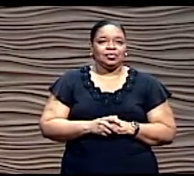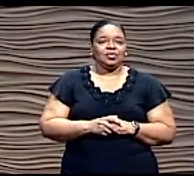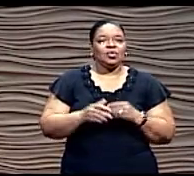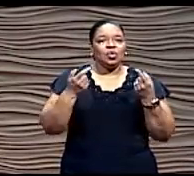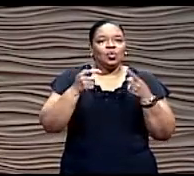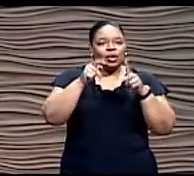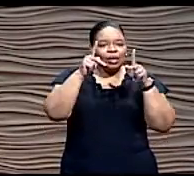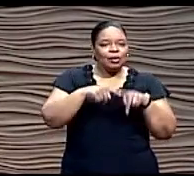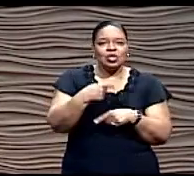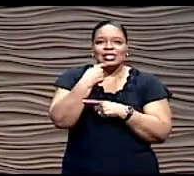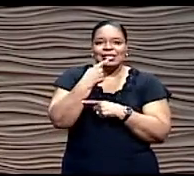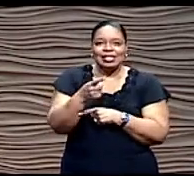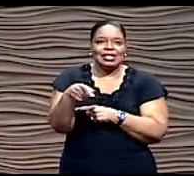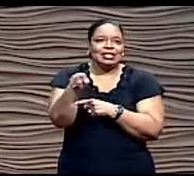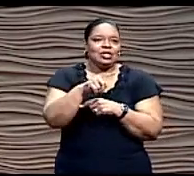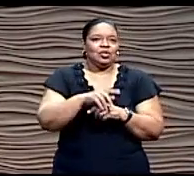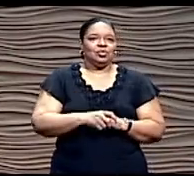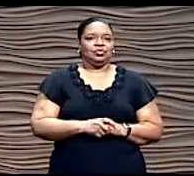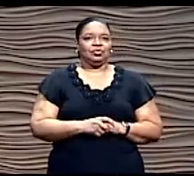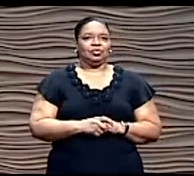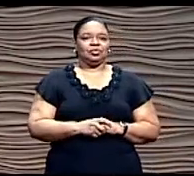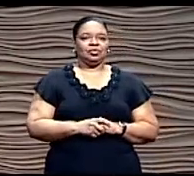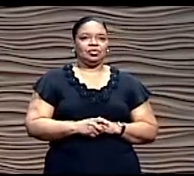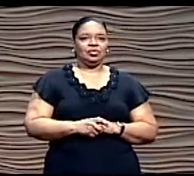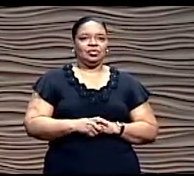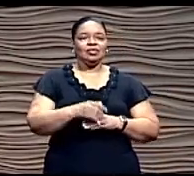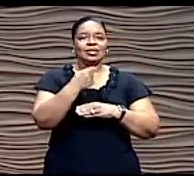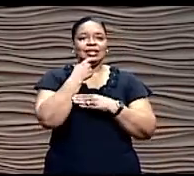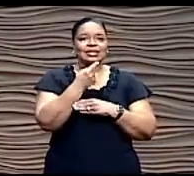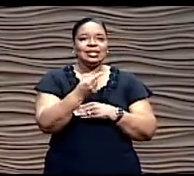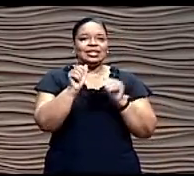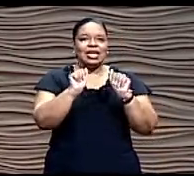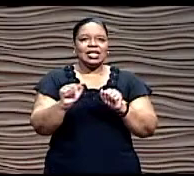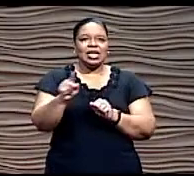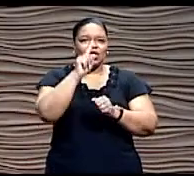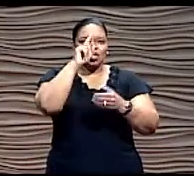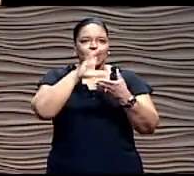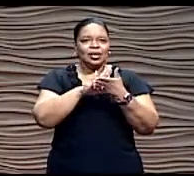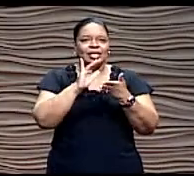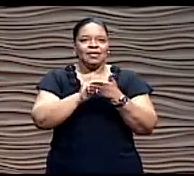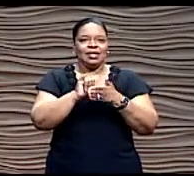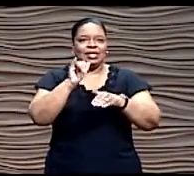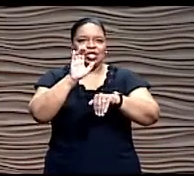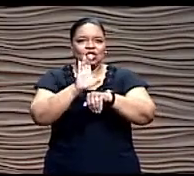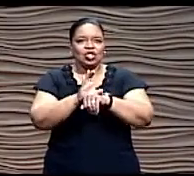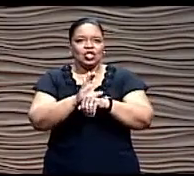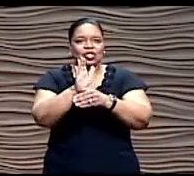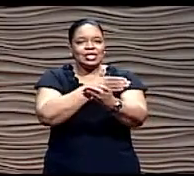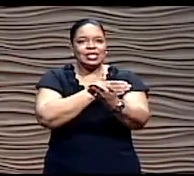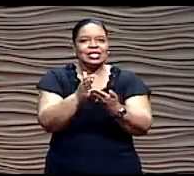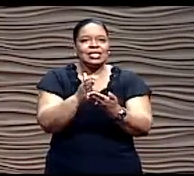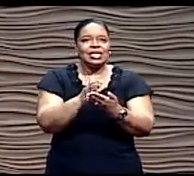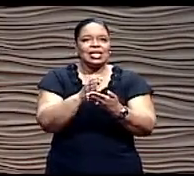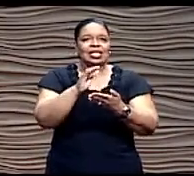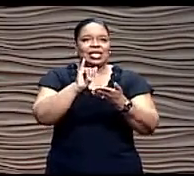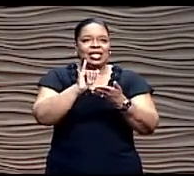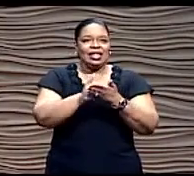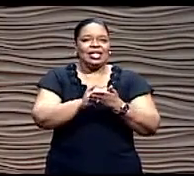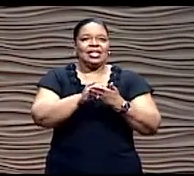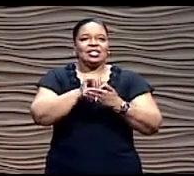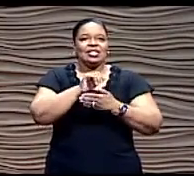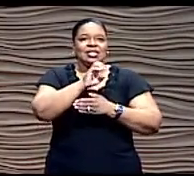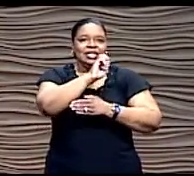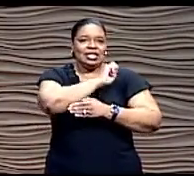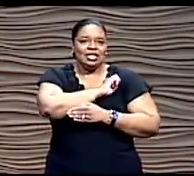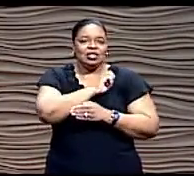somebody says to you and says, can you believe that that church is singing, Ezekiel saw the